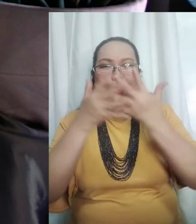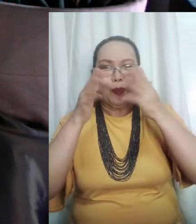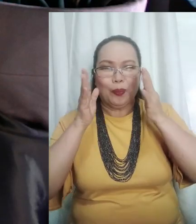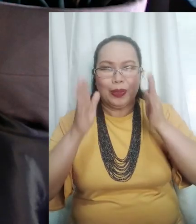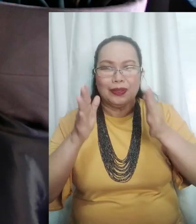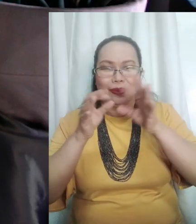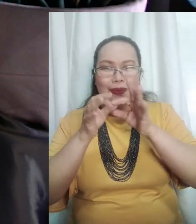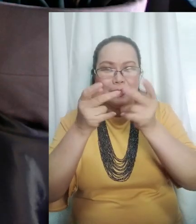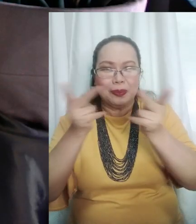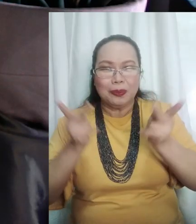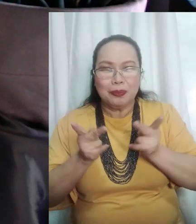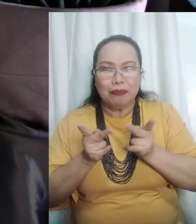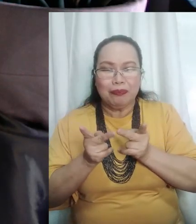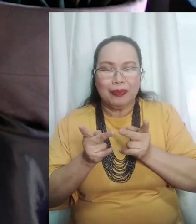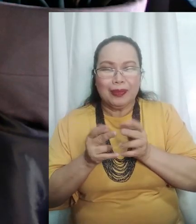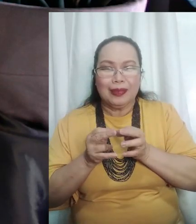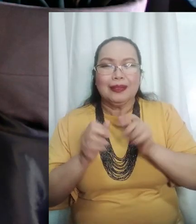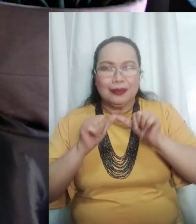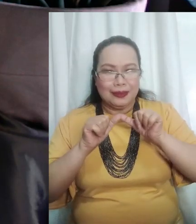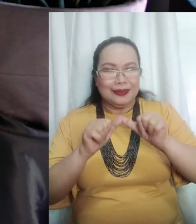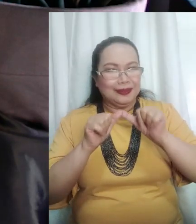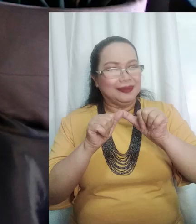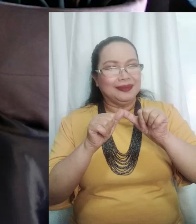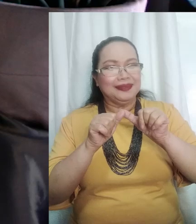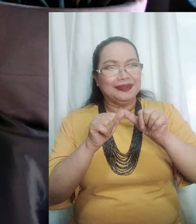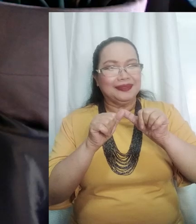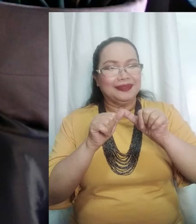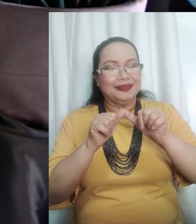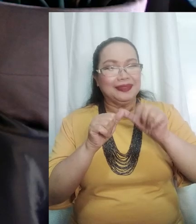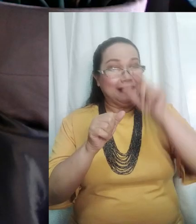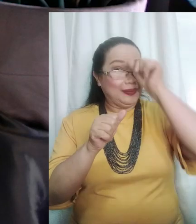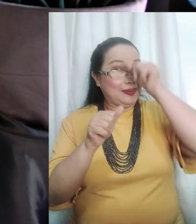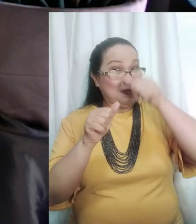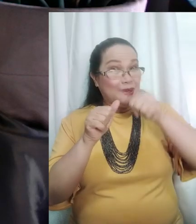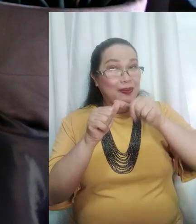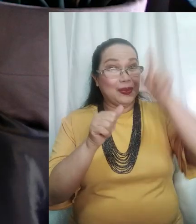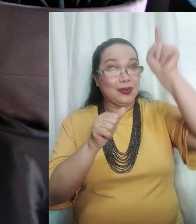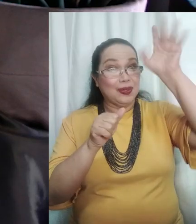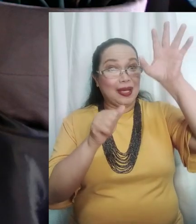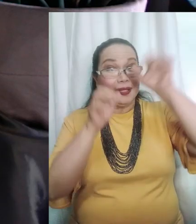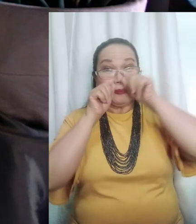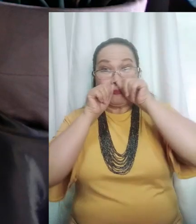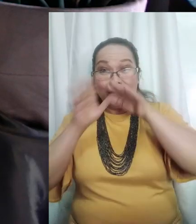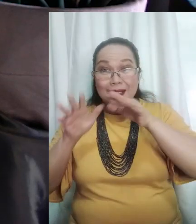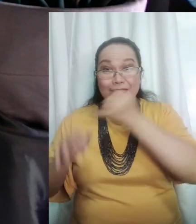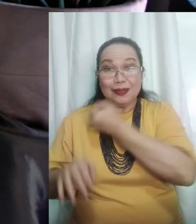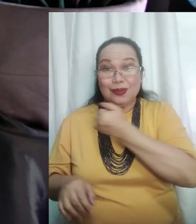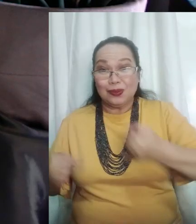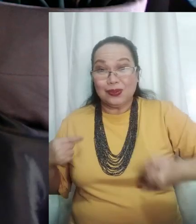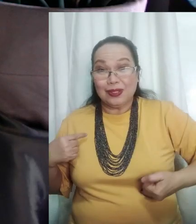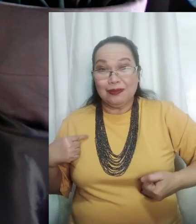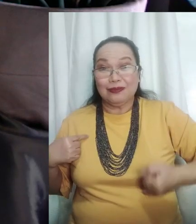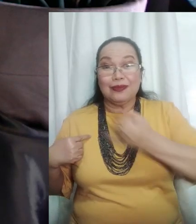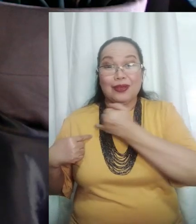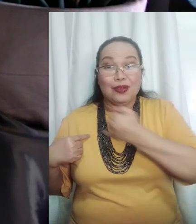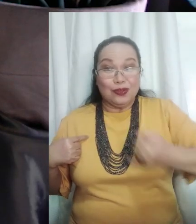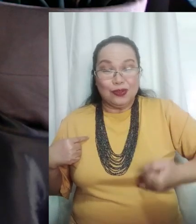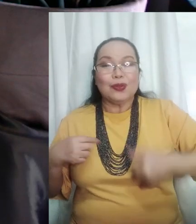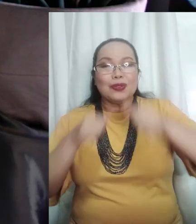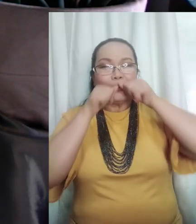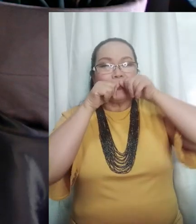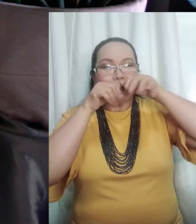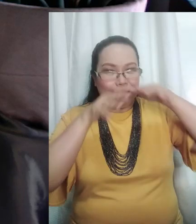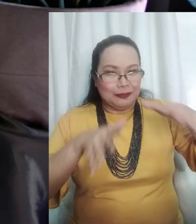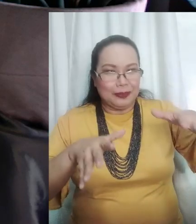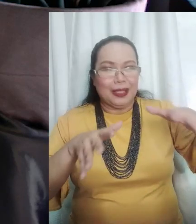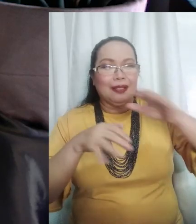prison, continuing the covenant design. Remember? Because God was blessing Joseph, God